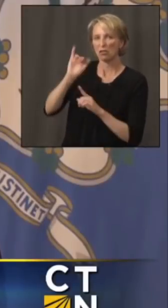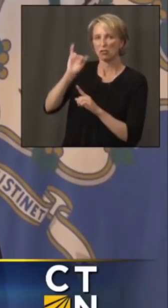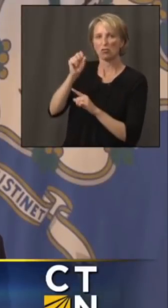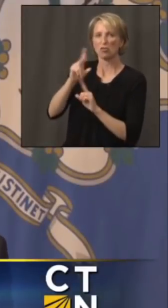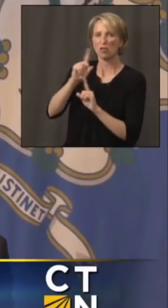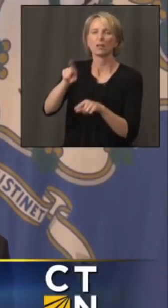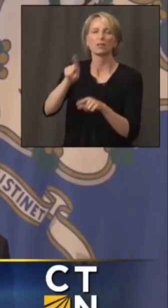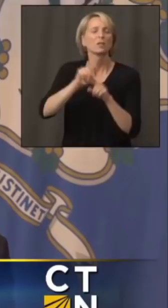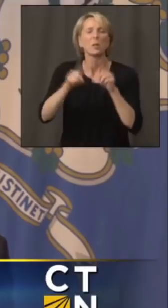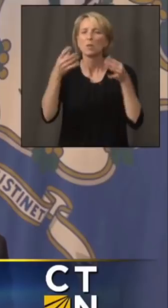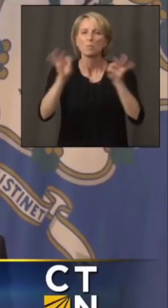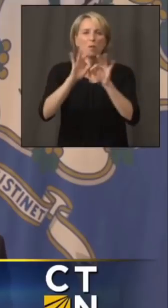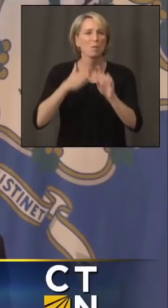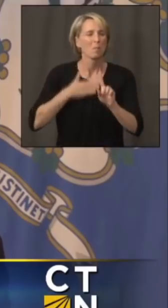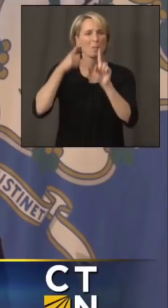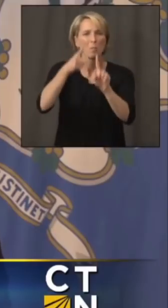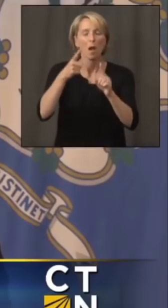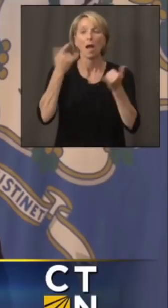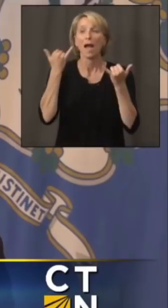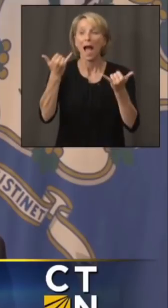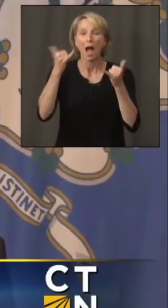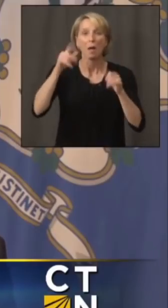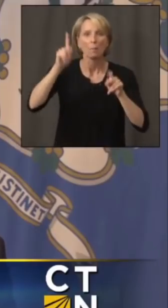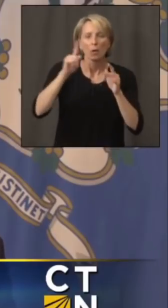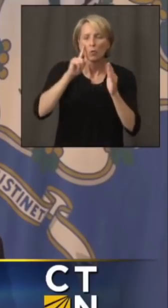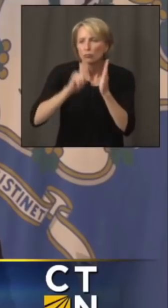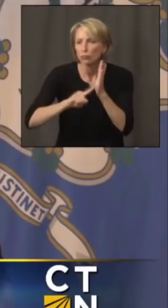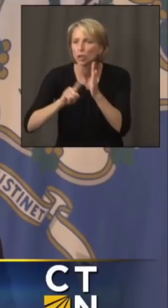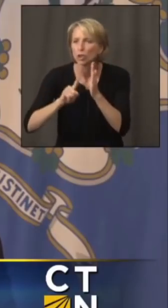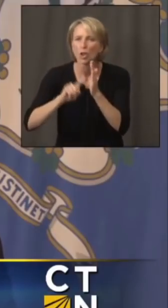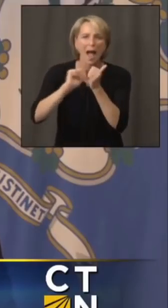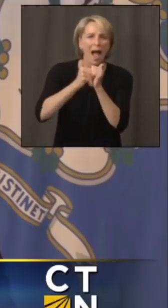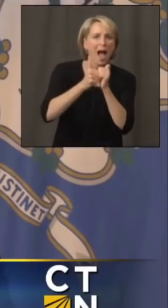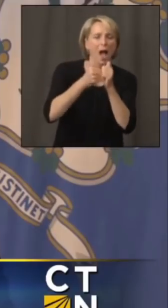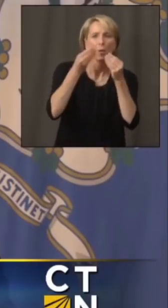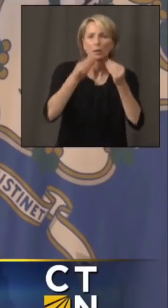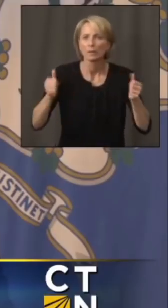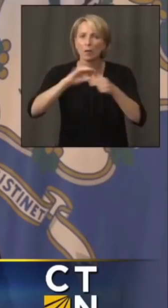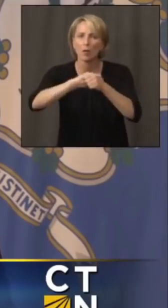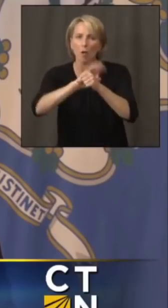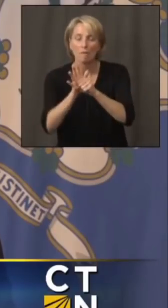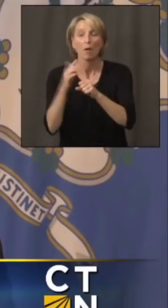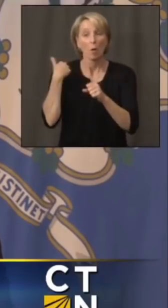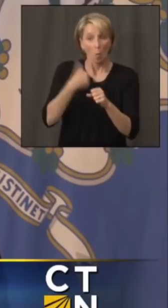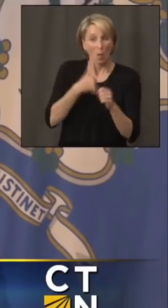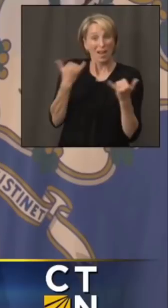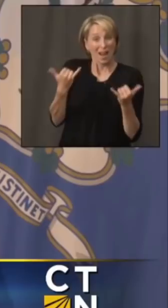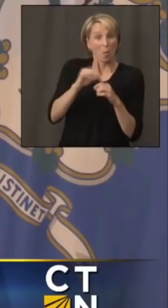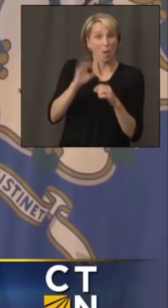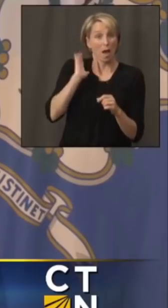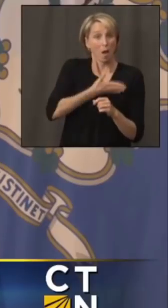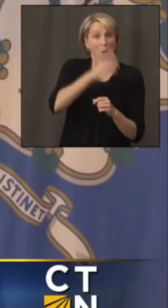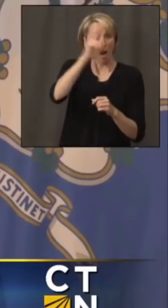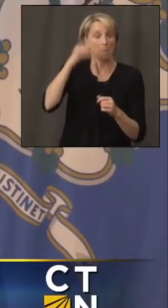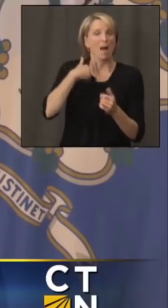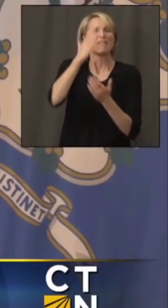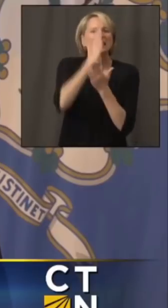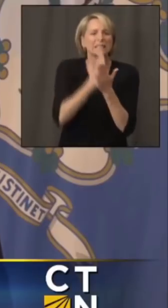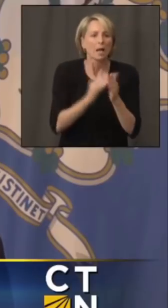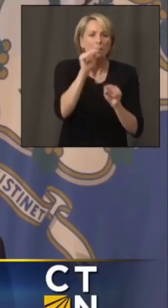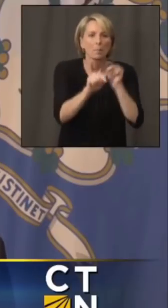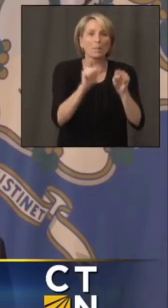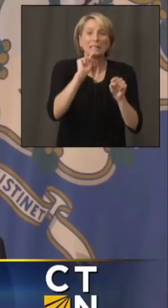you have to be careful about all these new therapies. We've been doing some plasma therapy at some of our hospitals right now for those particular